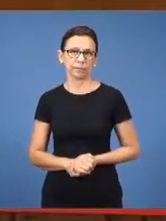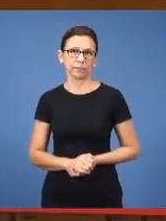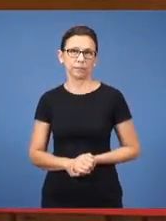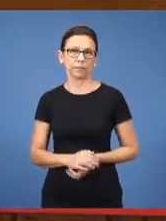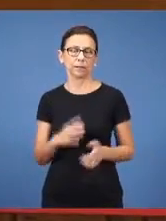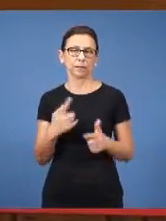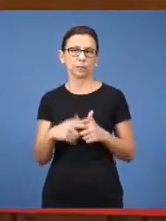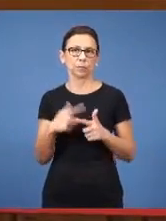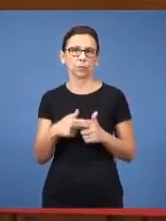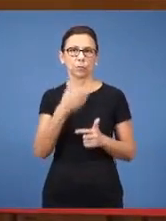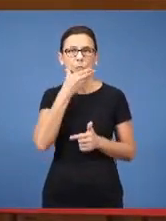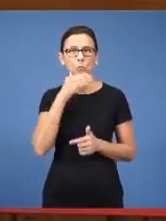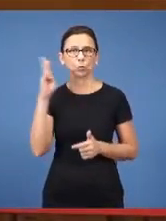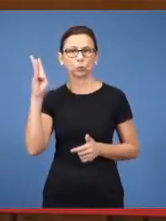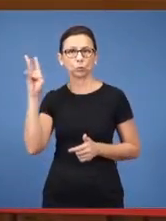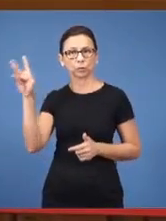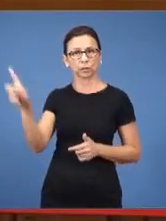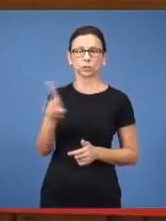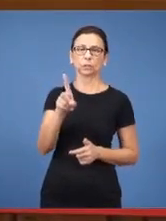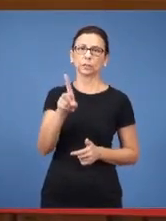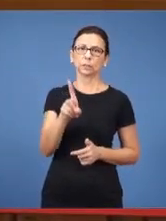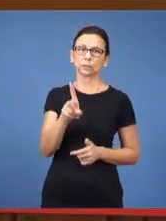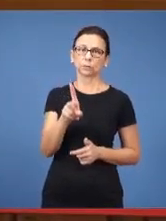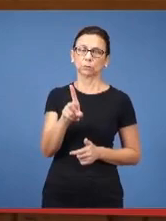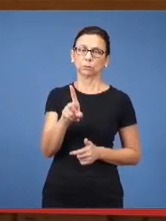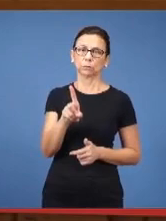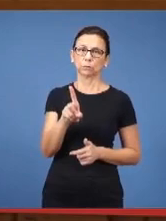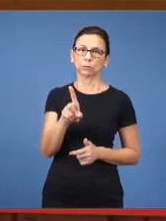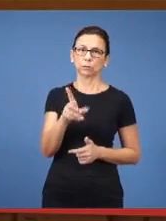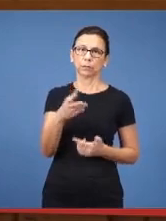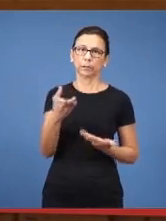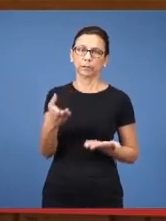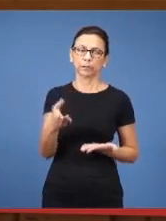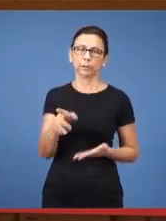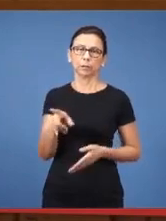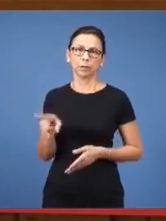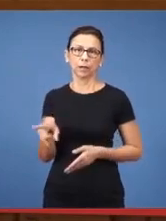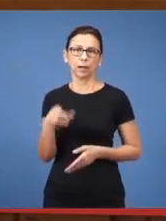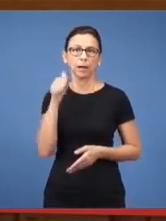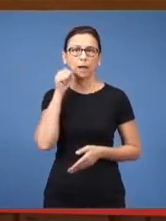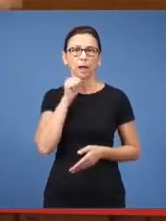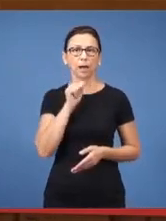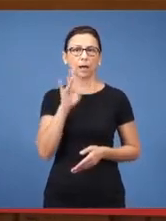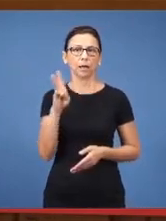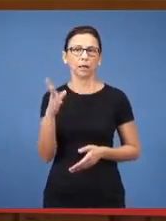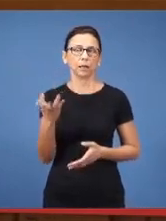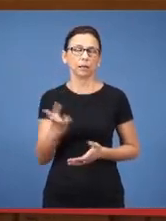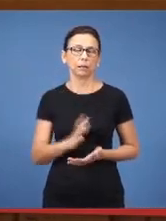be combing her hair while the groom is arriving. The church is going to get ready.